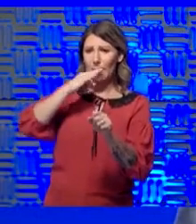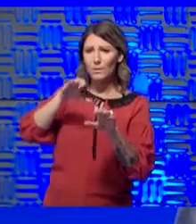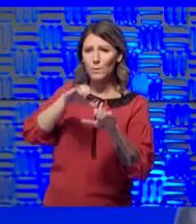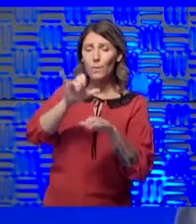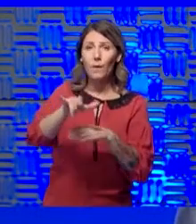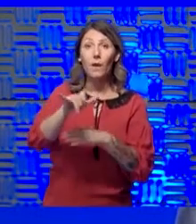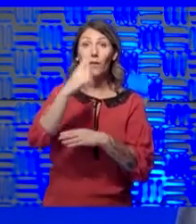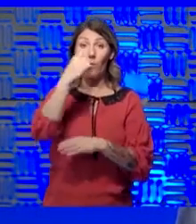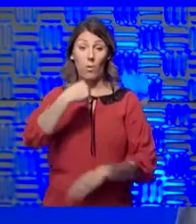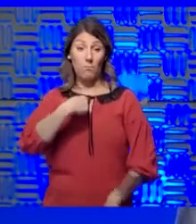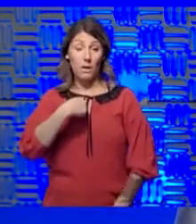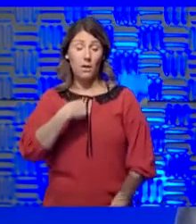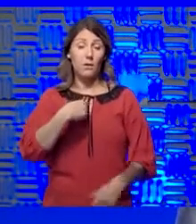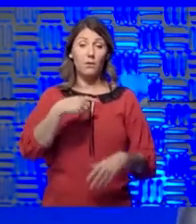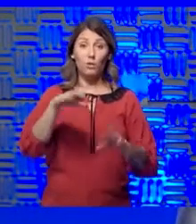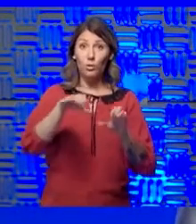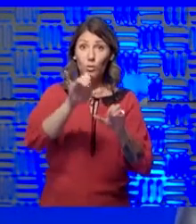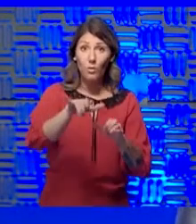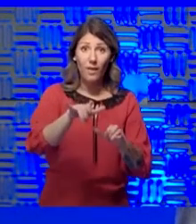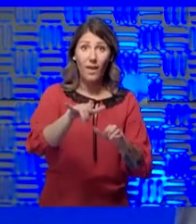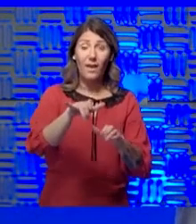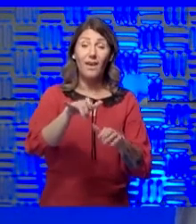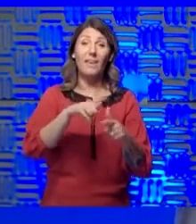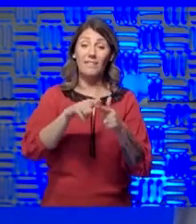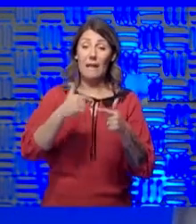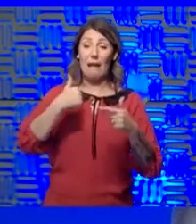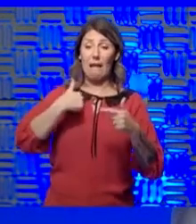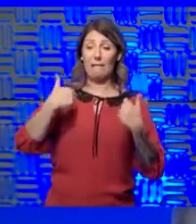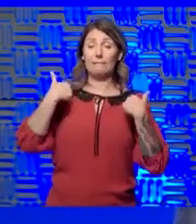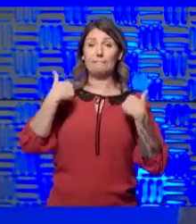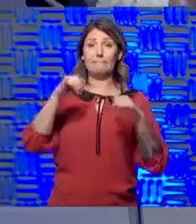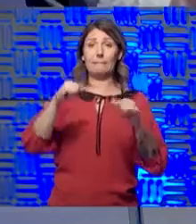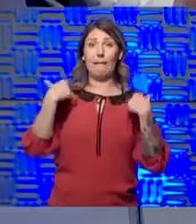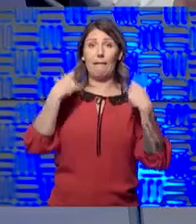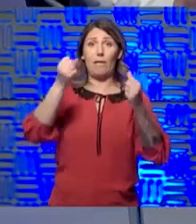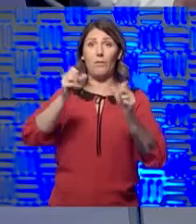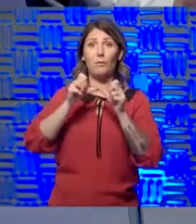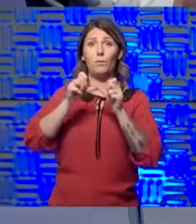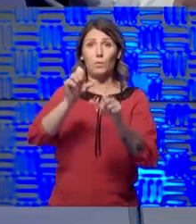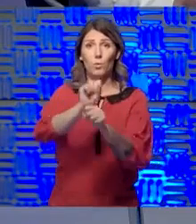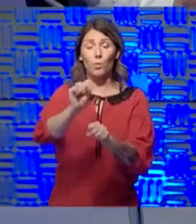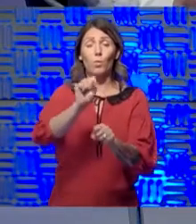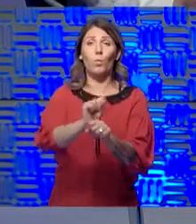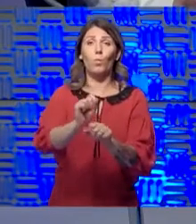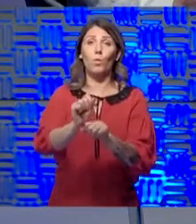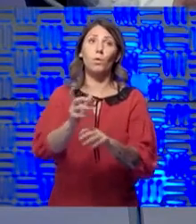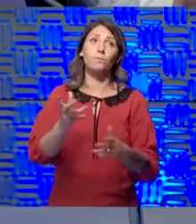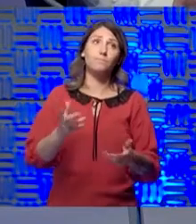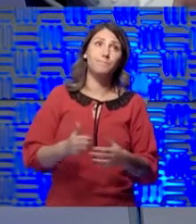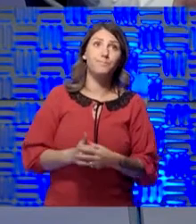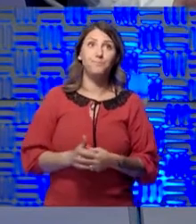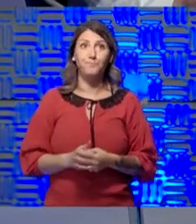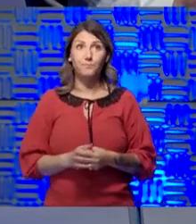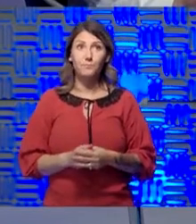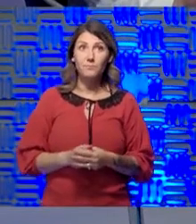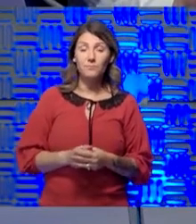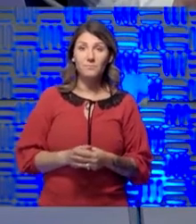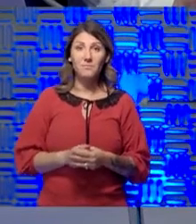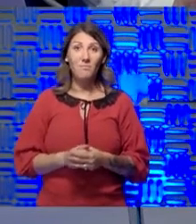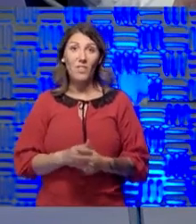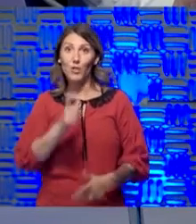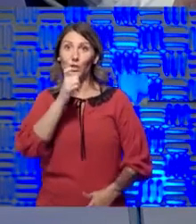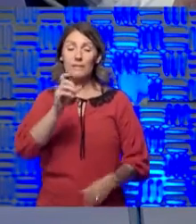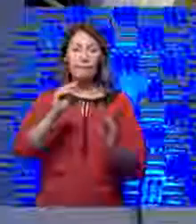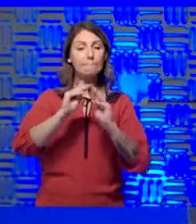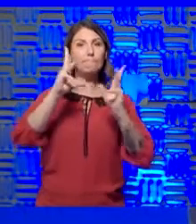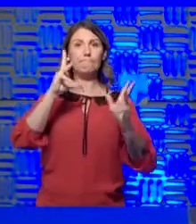for me to be able to do this so that I can stay well, so I can continue to work. And I don't think we have a panacea answer